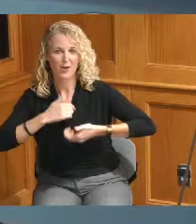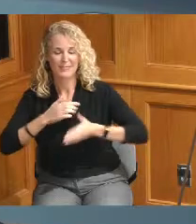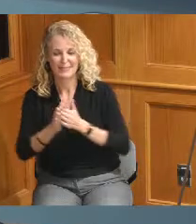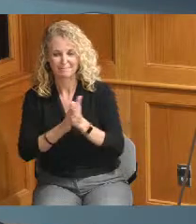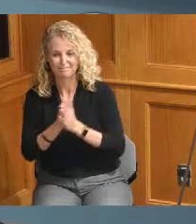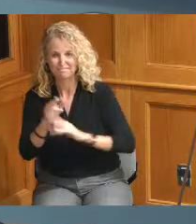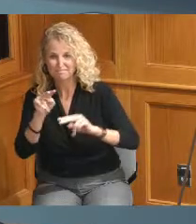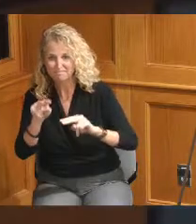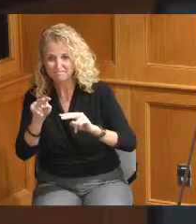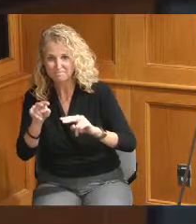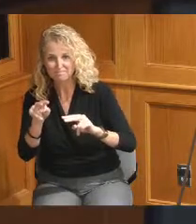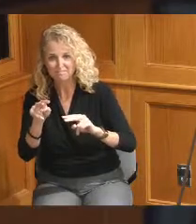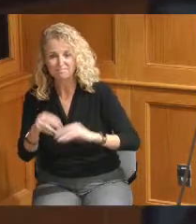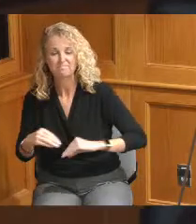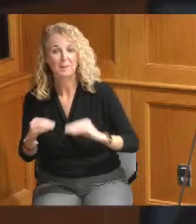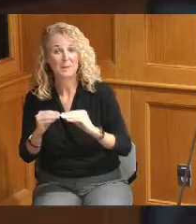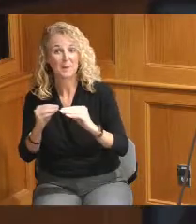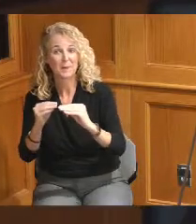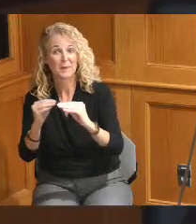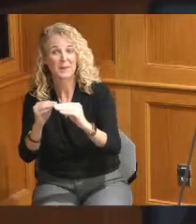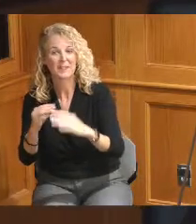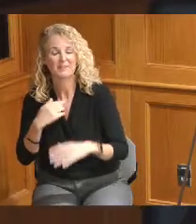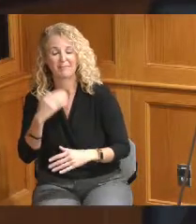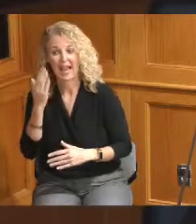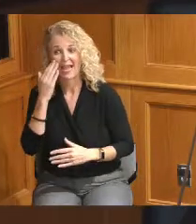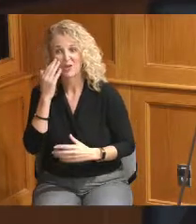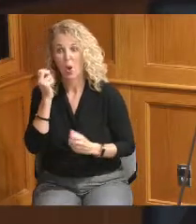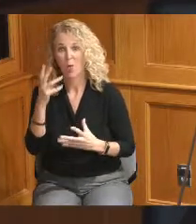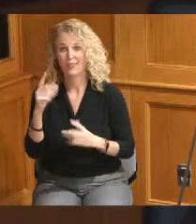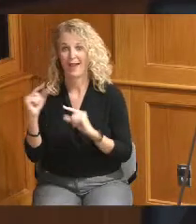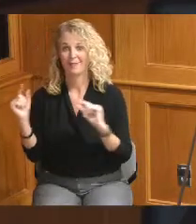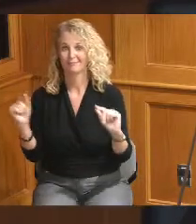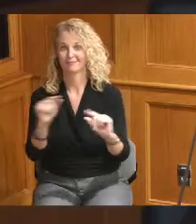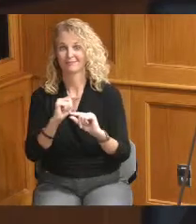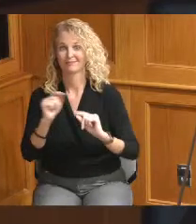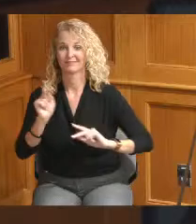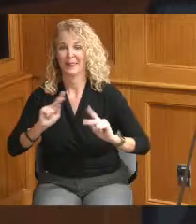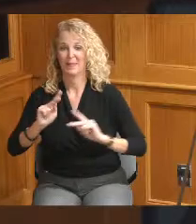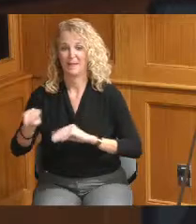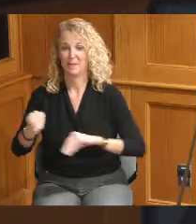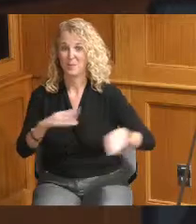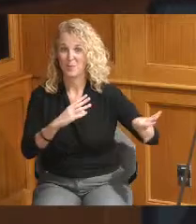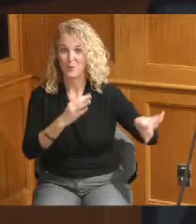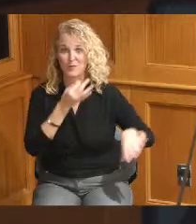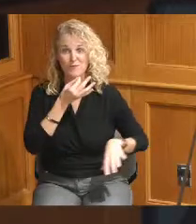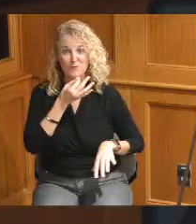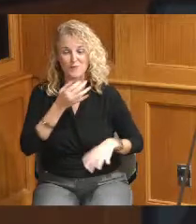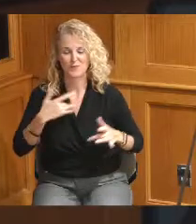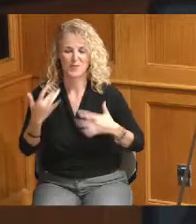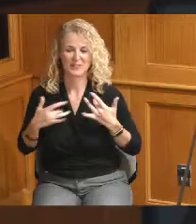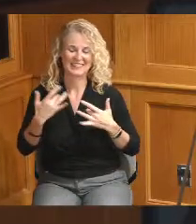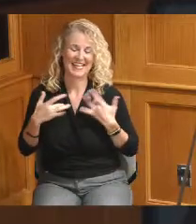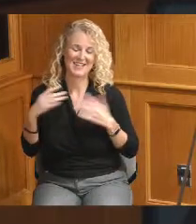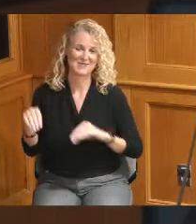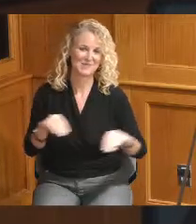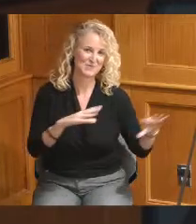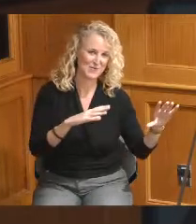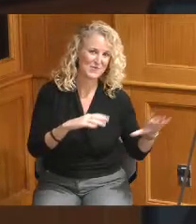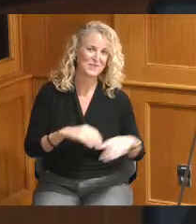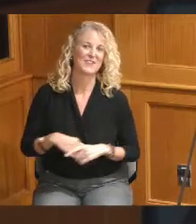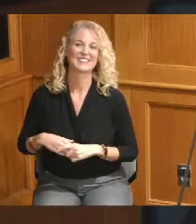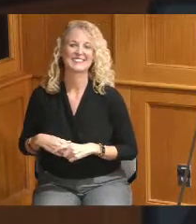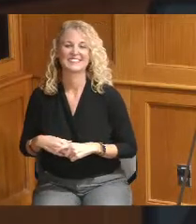to moving forward on that. I know there's a lot of buzz amongst the departments that are moving to that building, so looking forward to